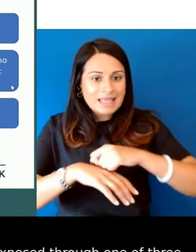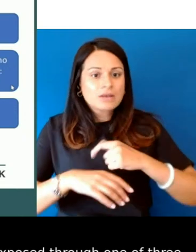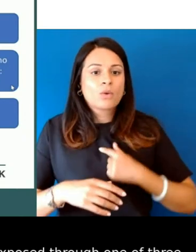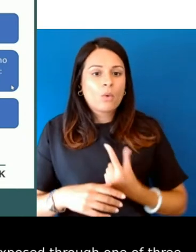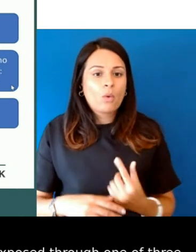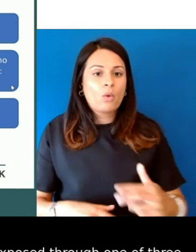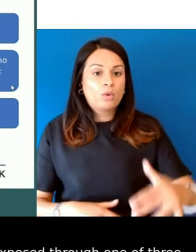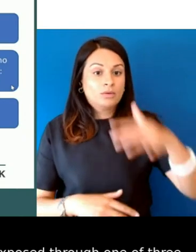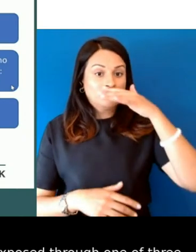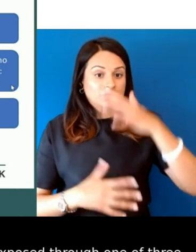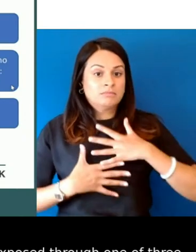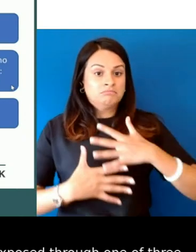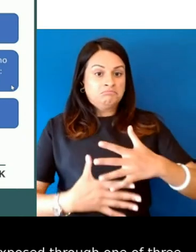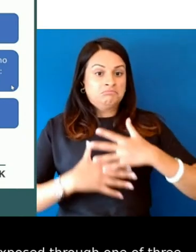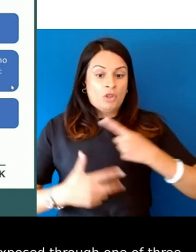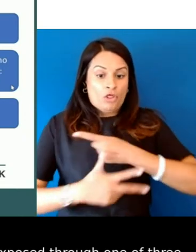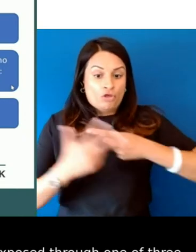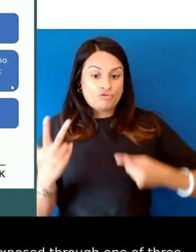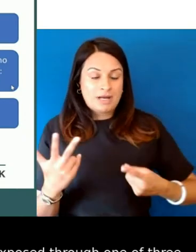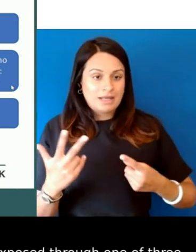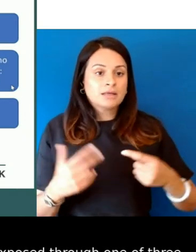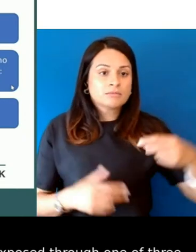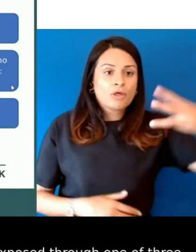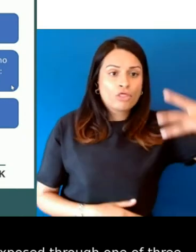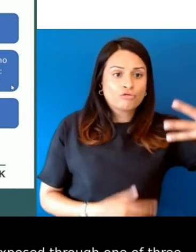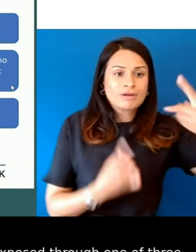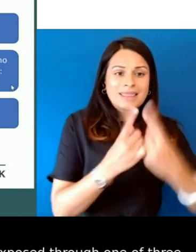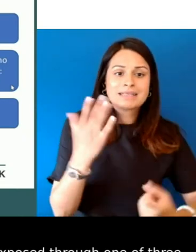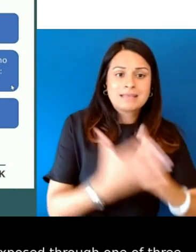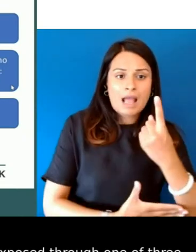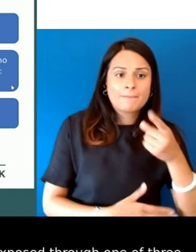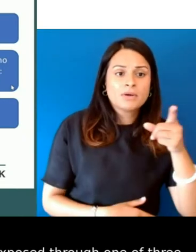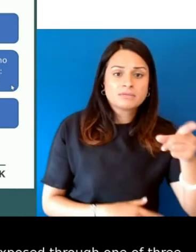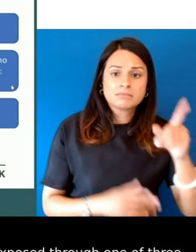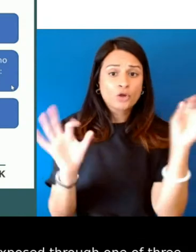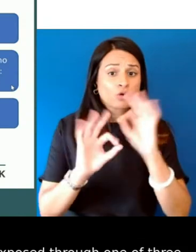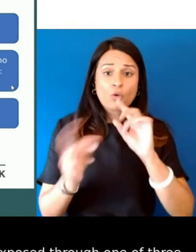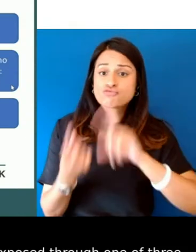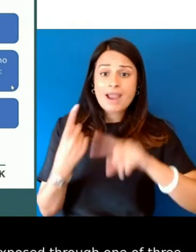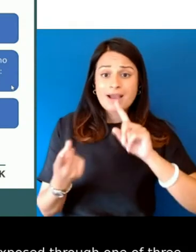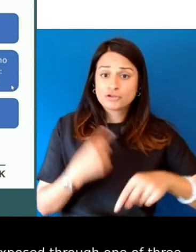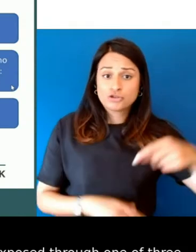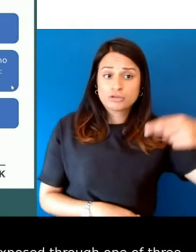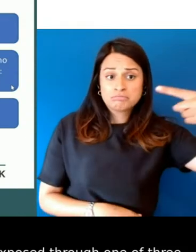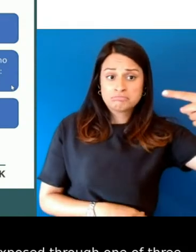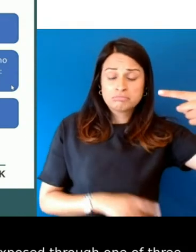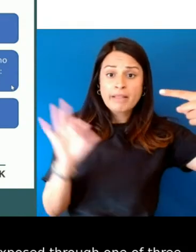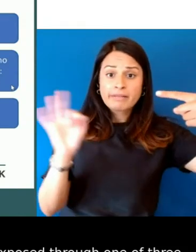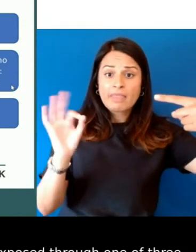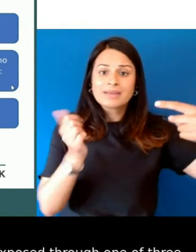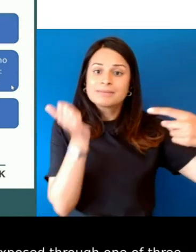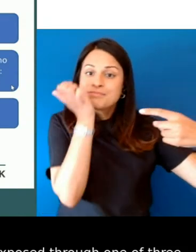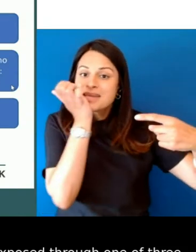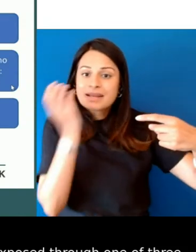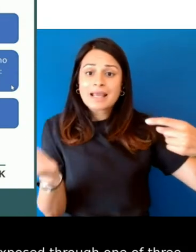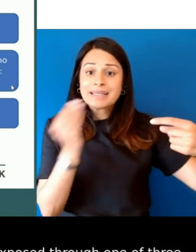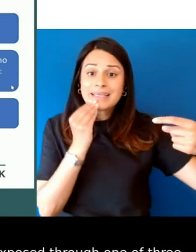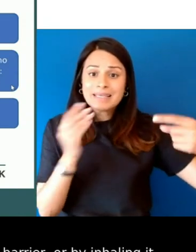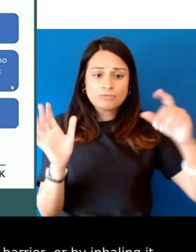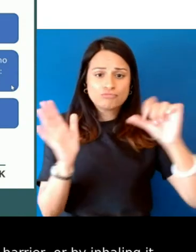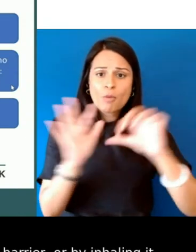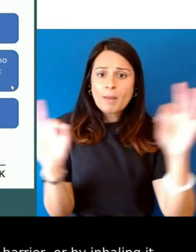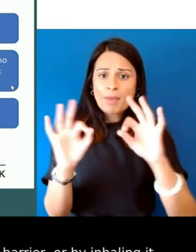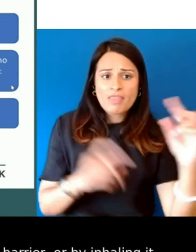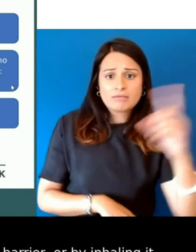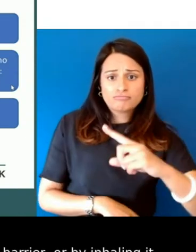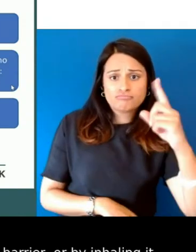happens the body does one of three things so one would be absolutely nothing so for instance they eat peanut there's no problems and you might check an